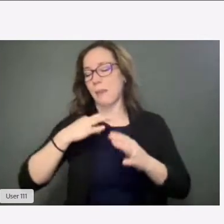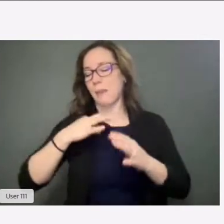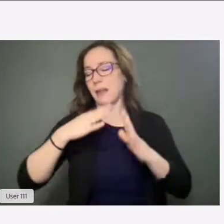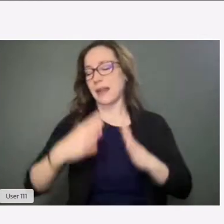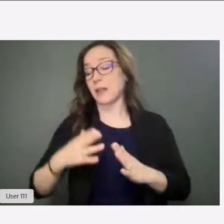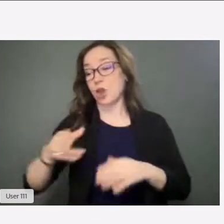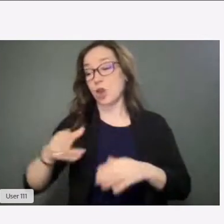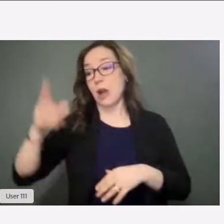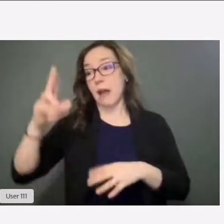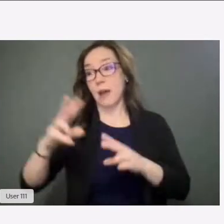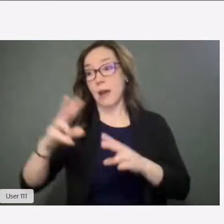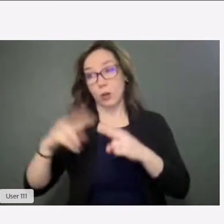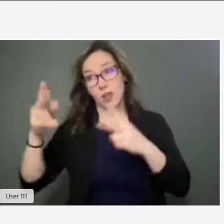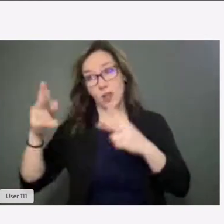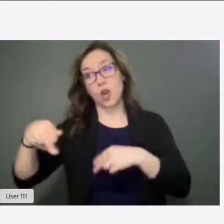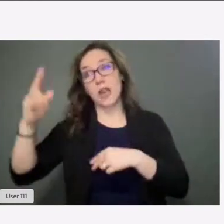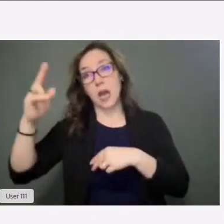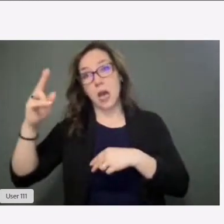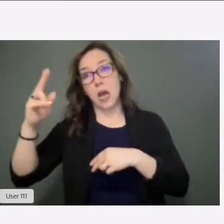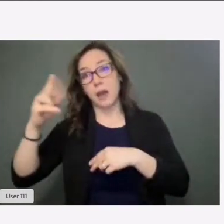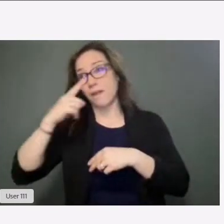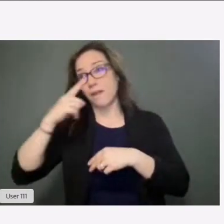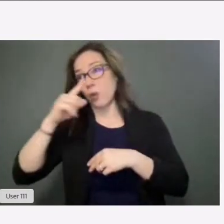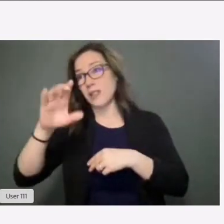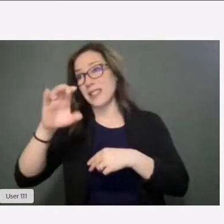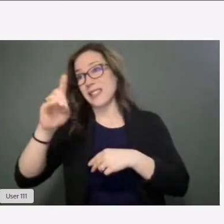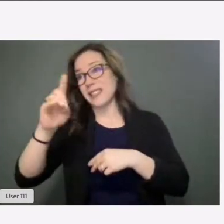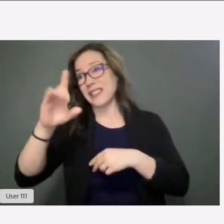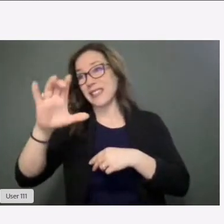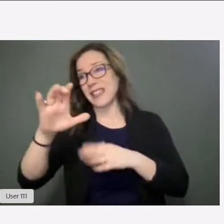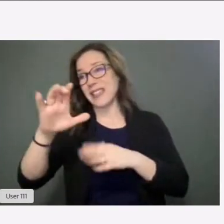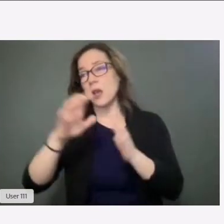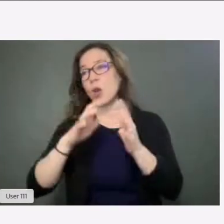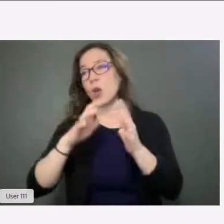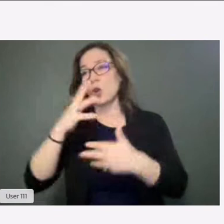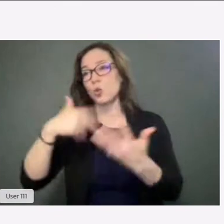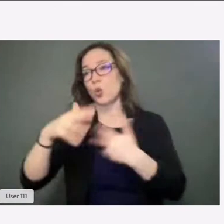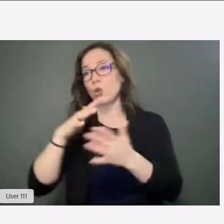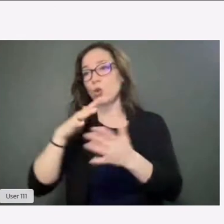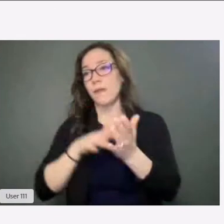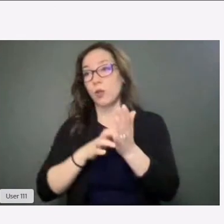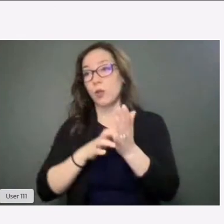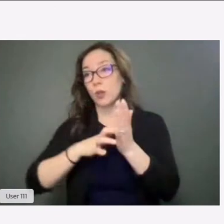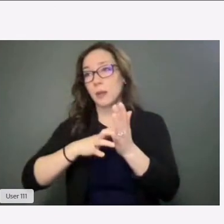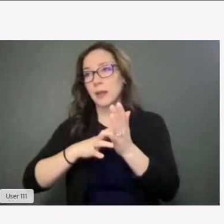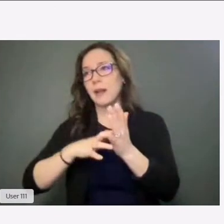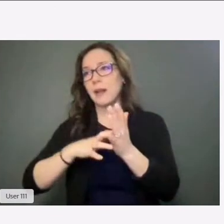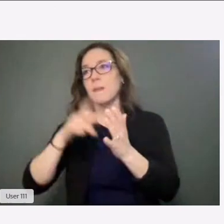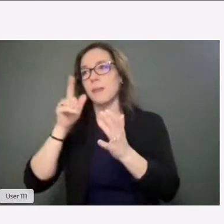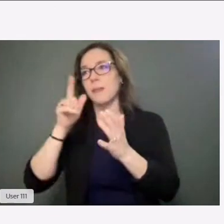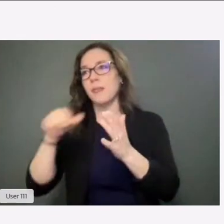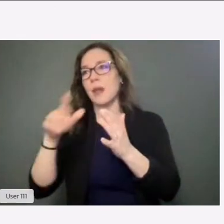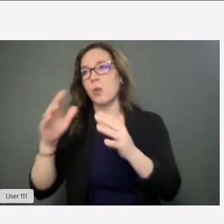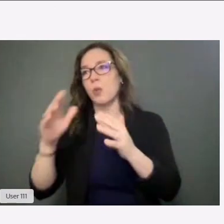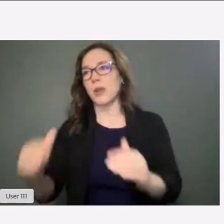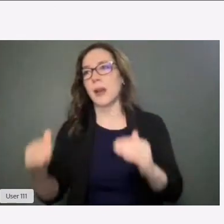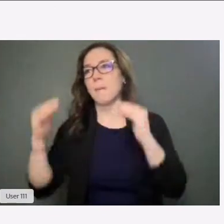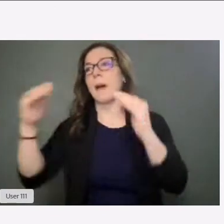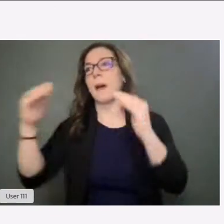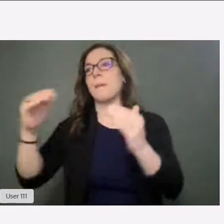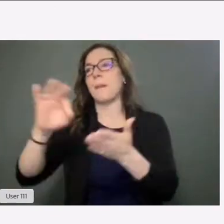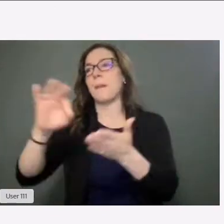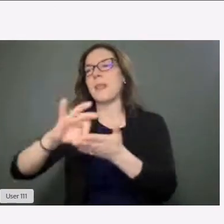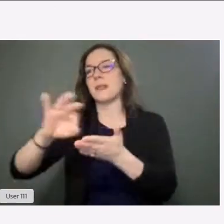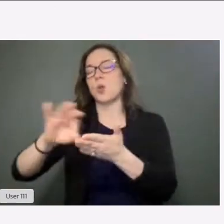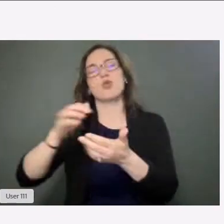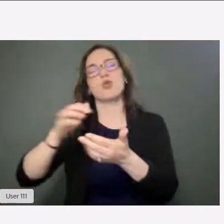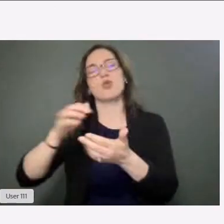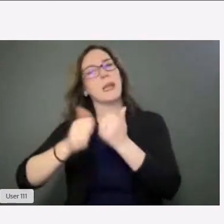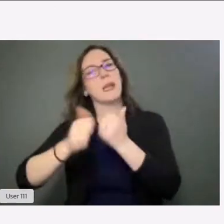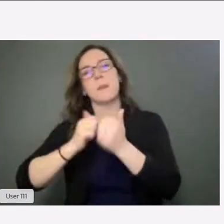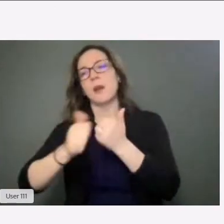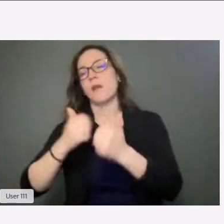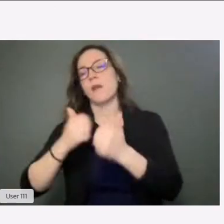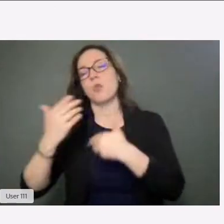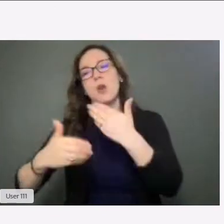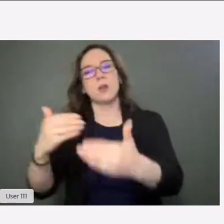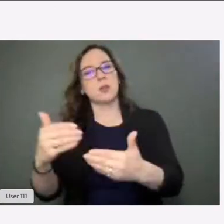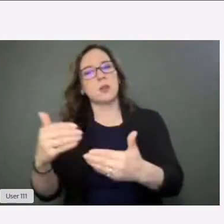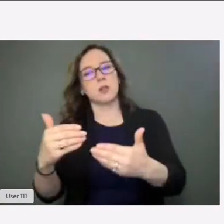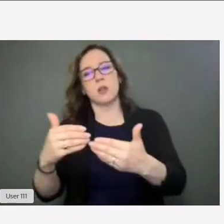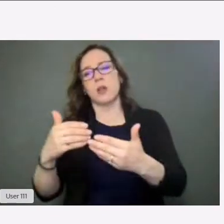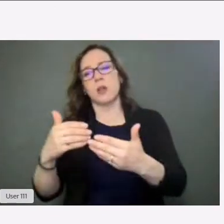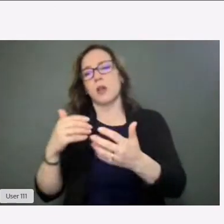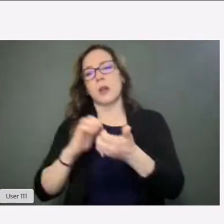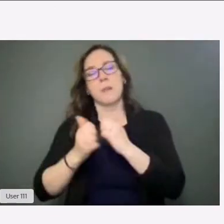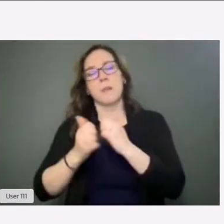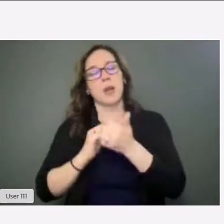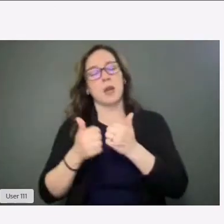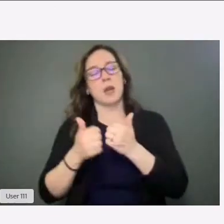very high for the CDC Social Vulnerability Index, will get a bump up in their scoring. But again, it's a competitive process, competitive grant